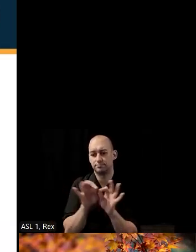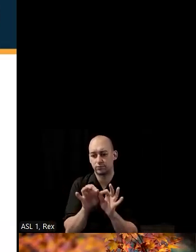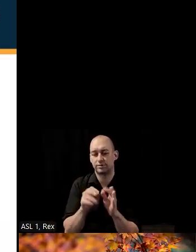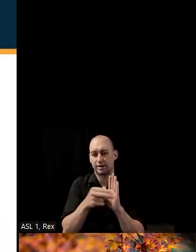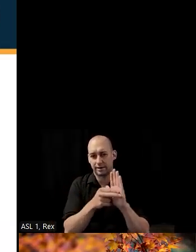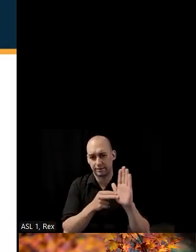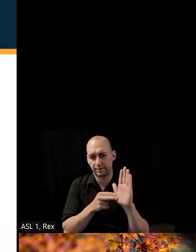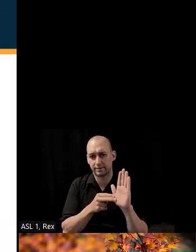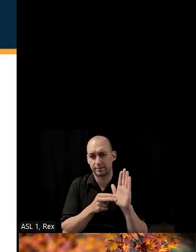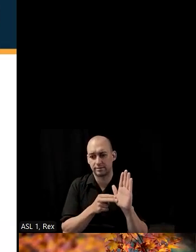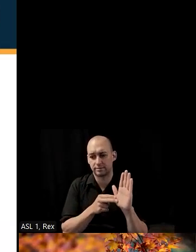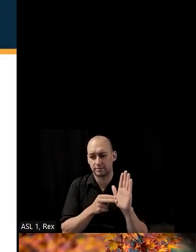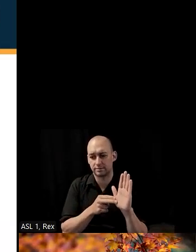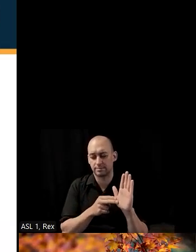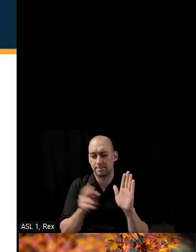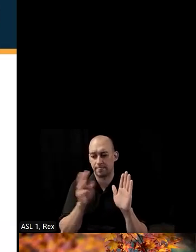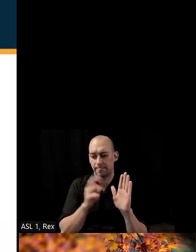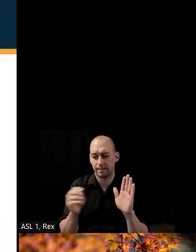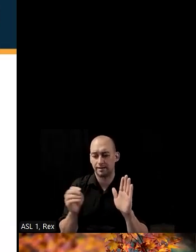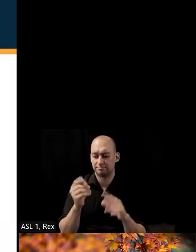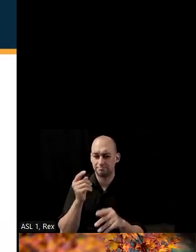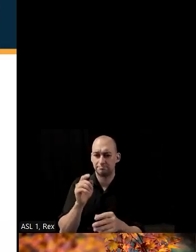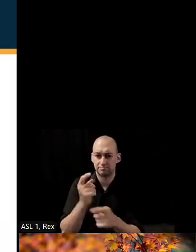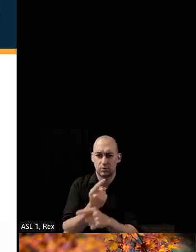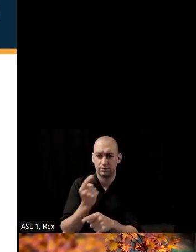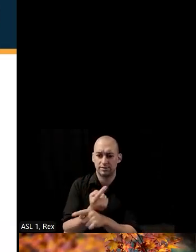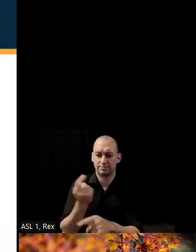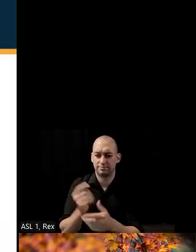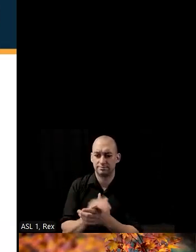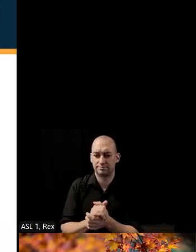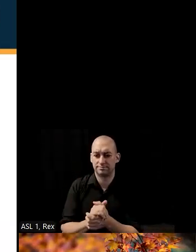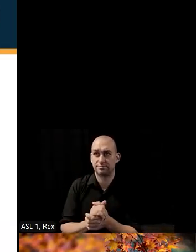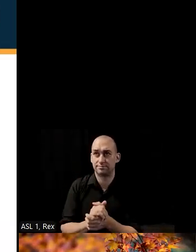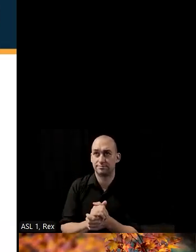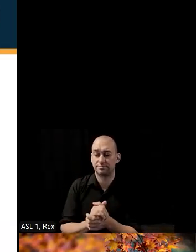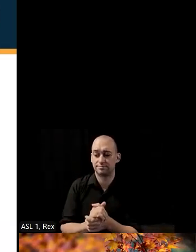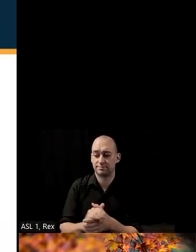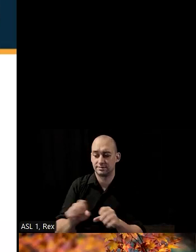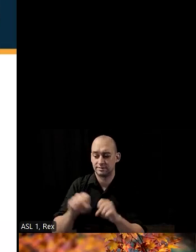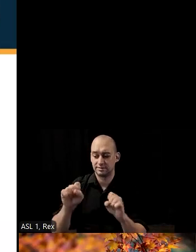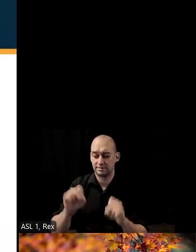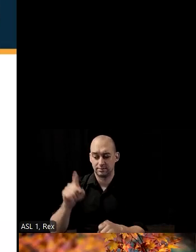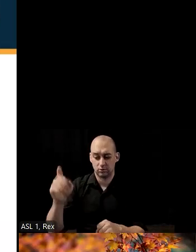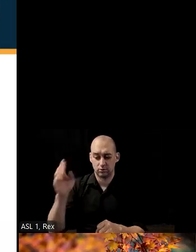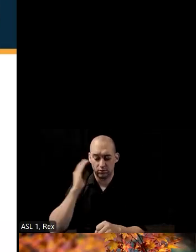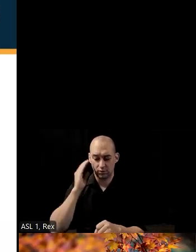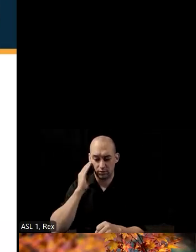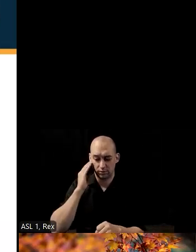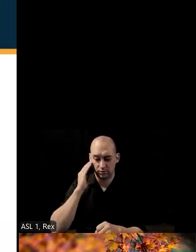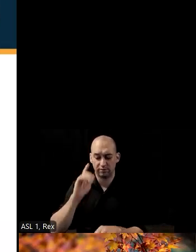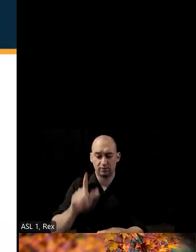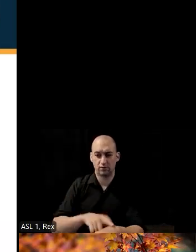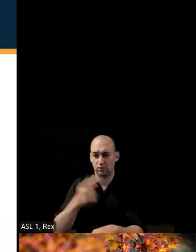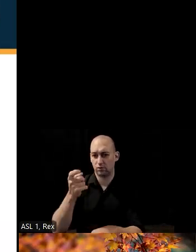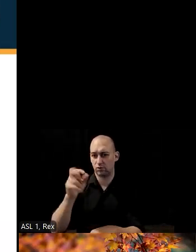highlighted, and rightfully so. The system, as you're well aware, for long-term services